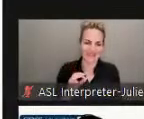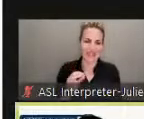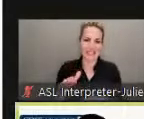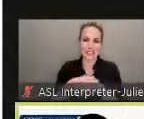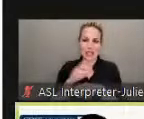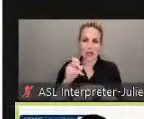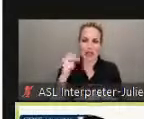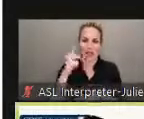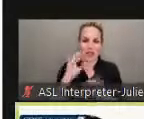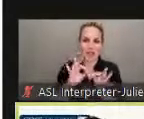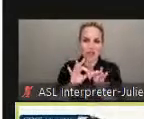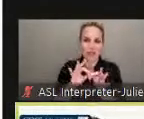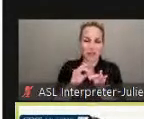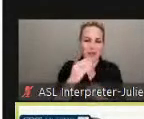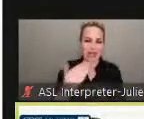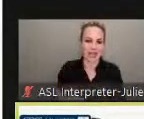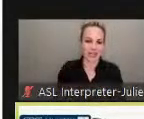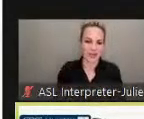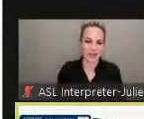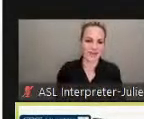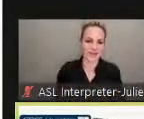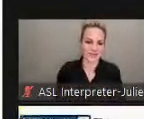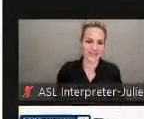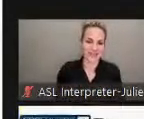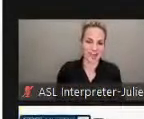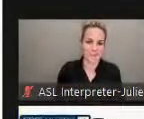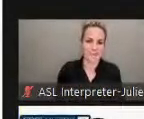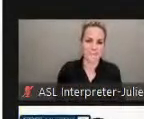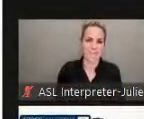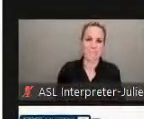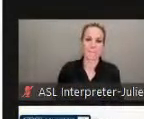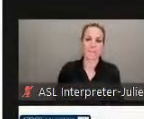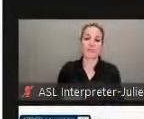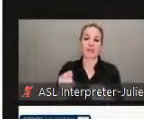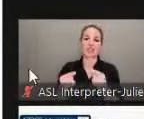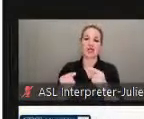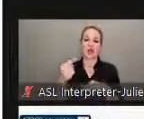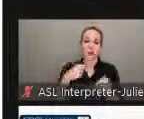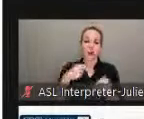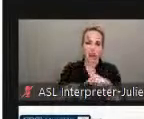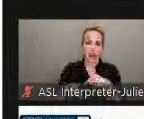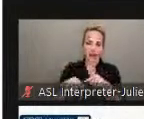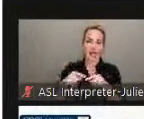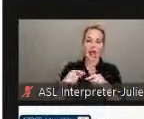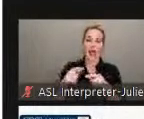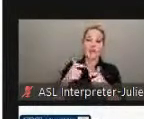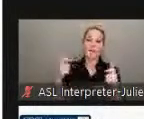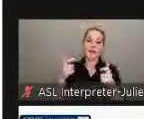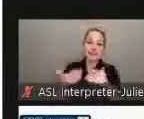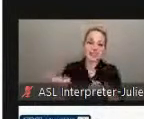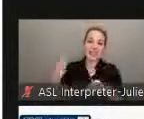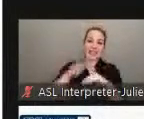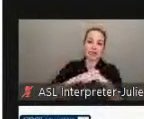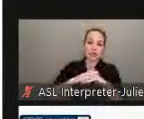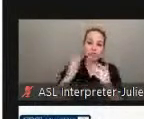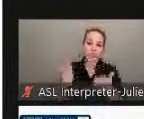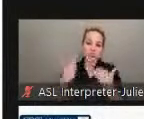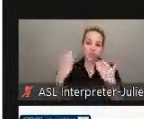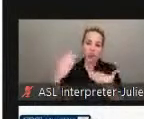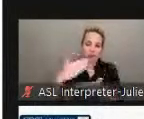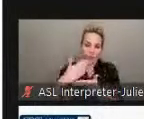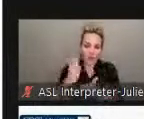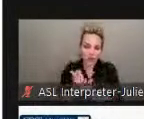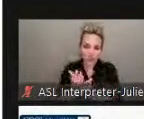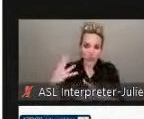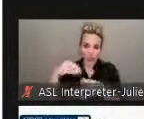all. Totally. Thank you. Yeah, so just going back and highlighting the largest increase in the proposed budget